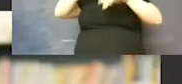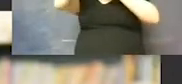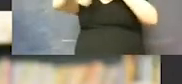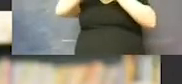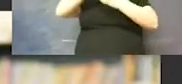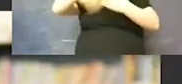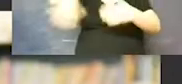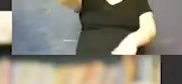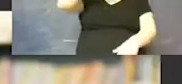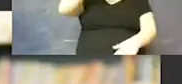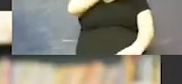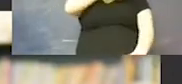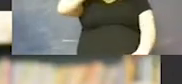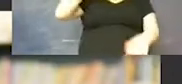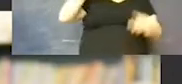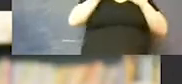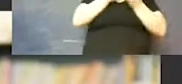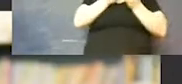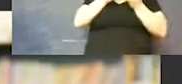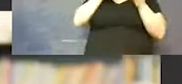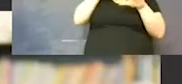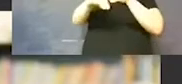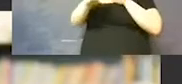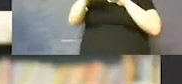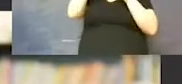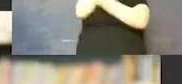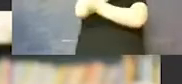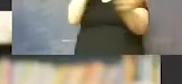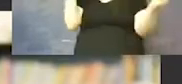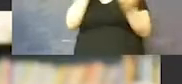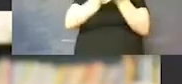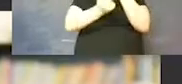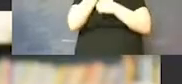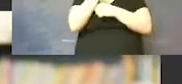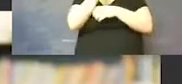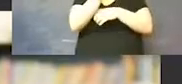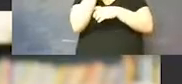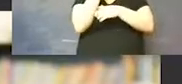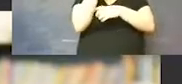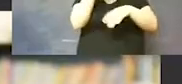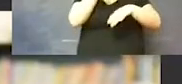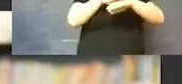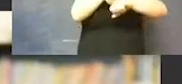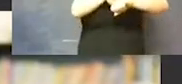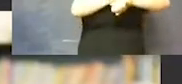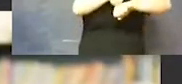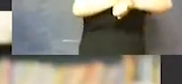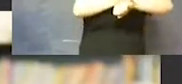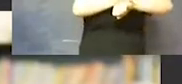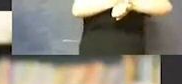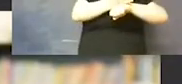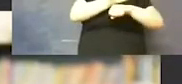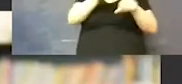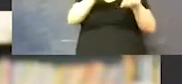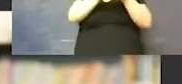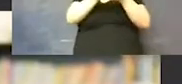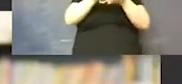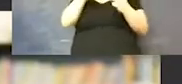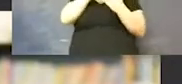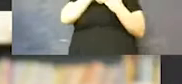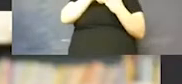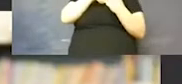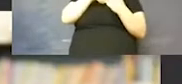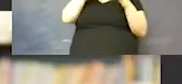staff group email to notify everyone that there was someone on campus who was either positive or